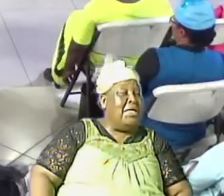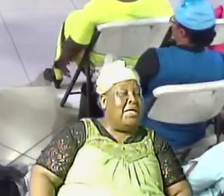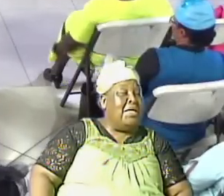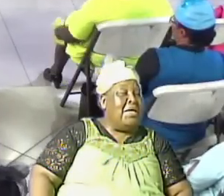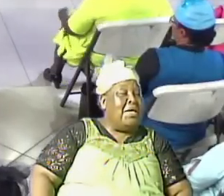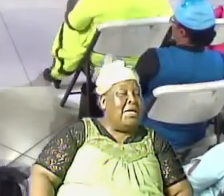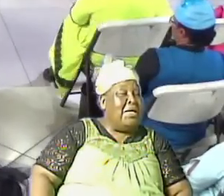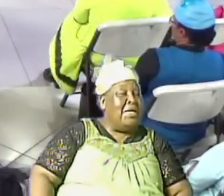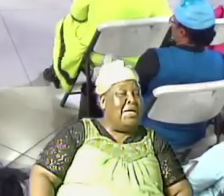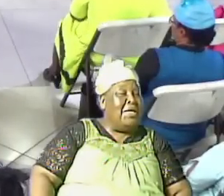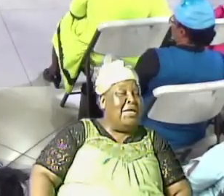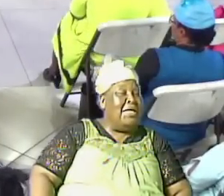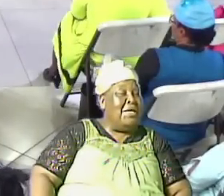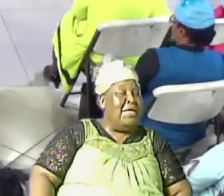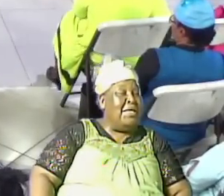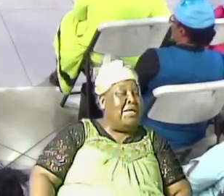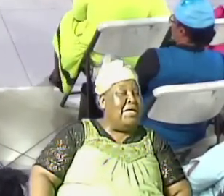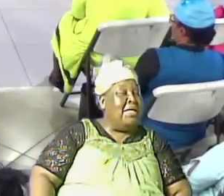mine.